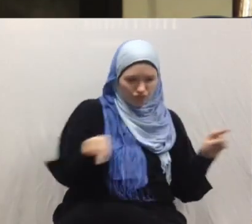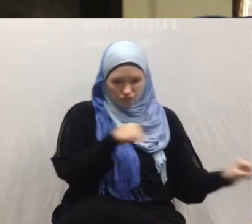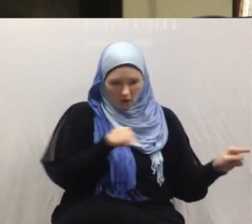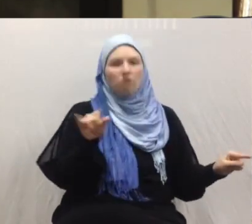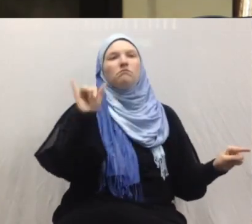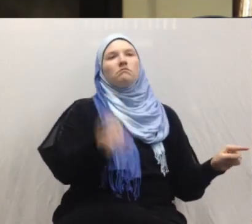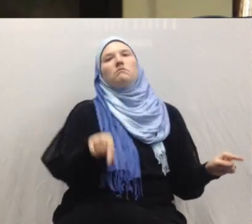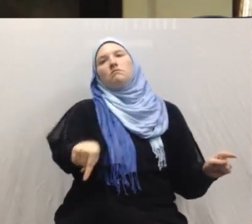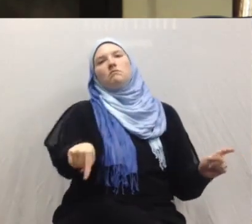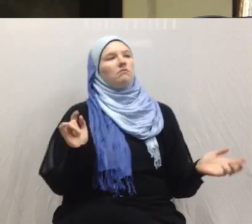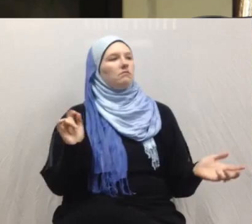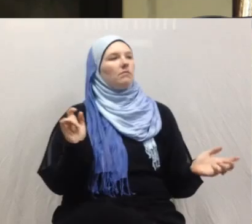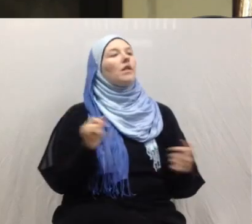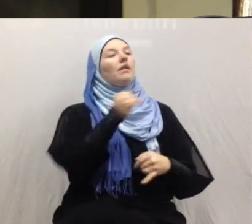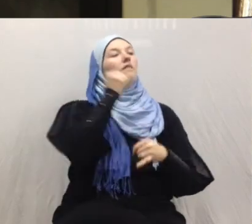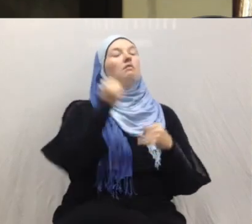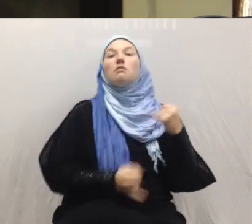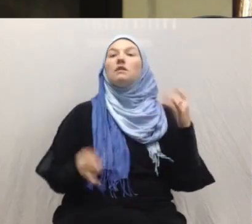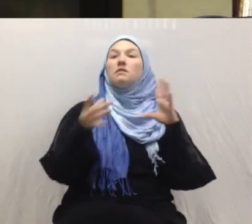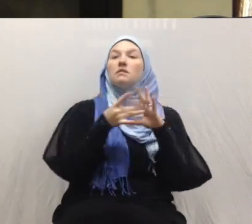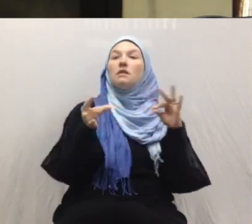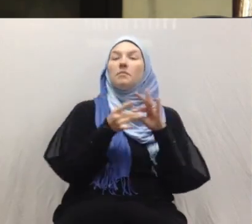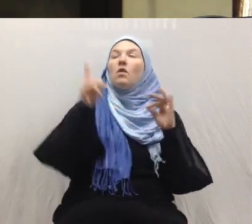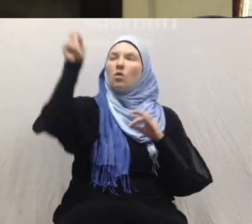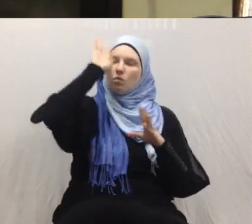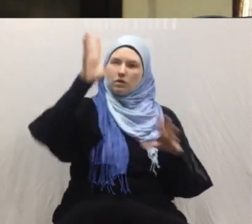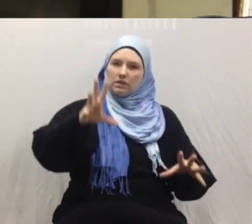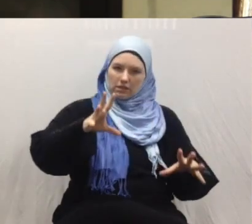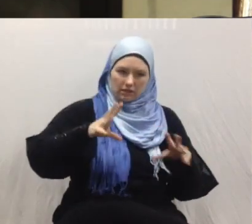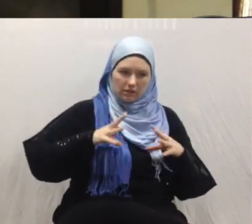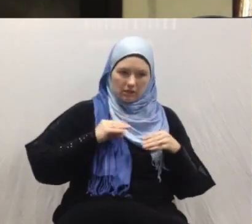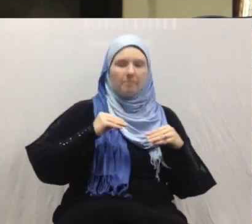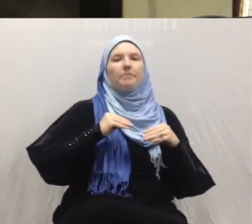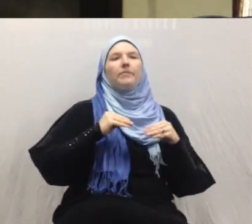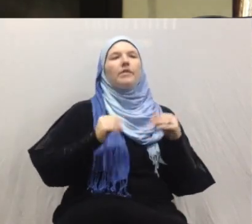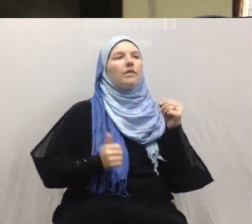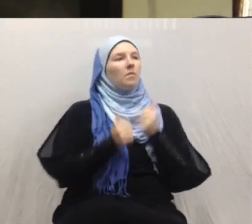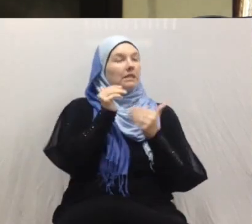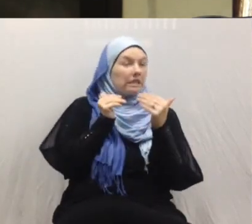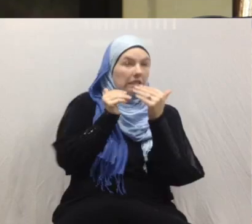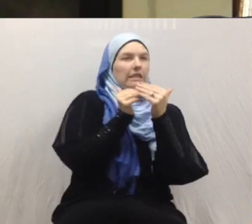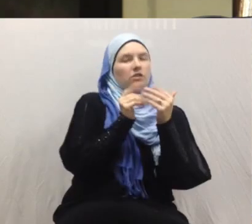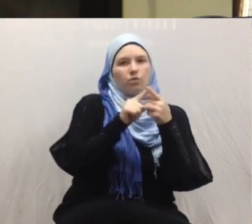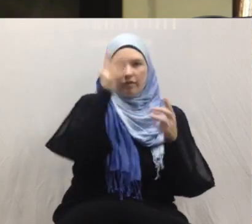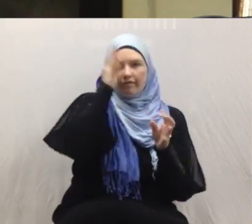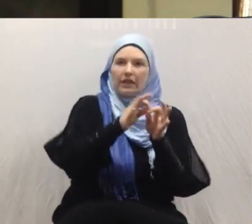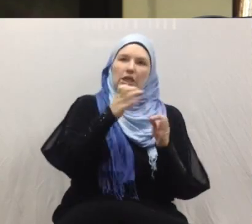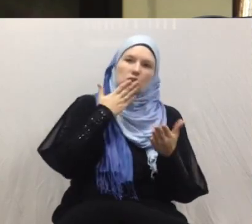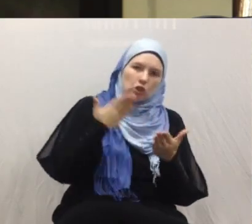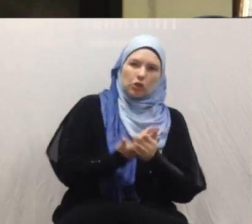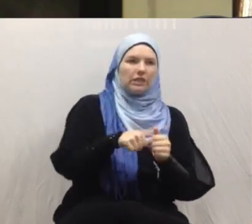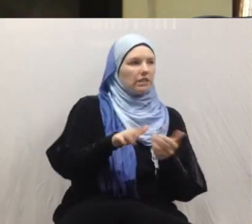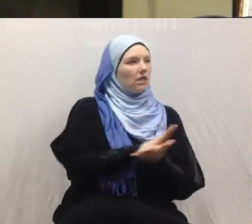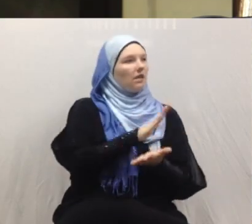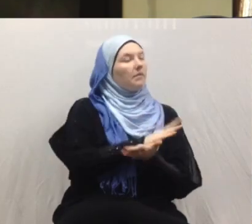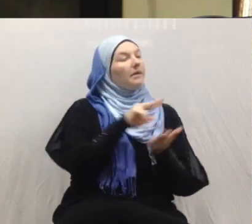the last statement, that Allah will accept piety, the nearest to piety and goodness in this document,